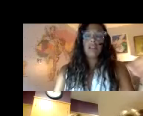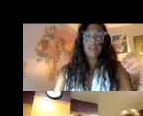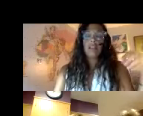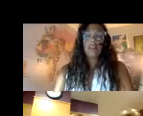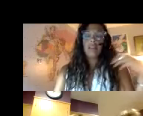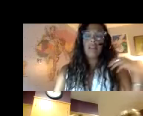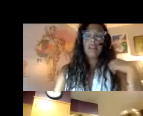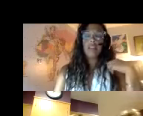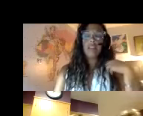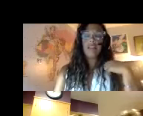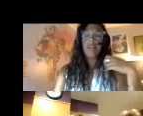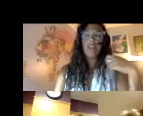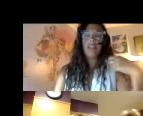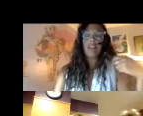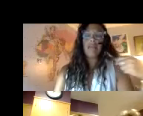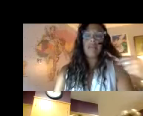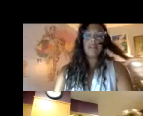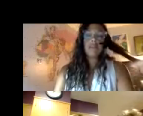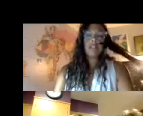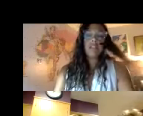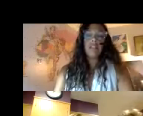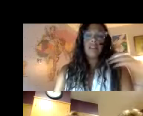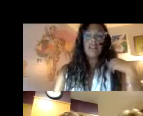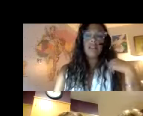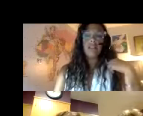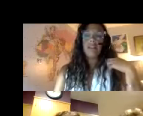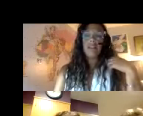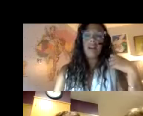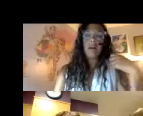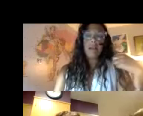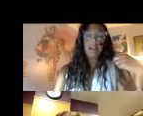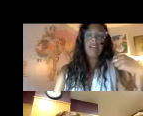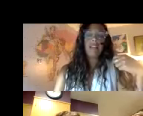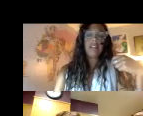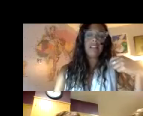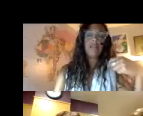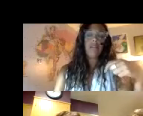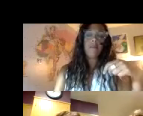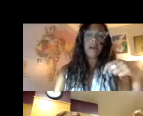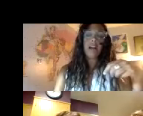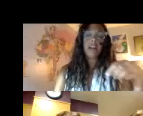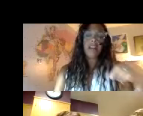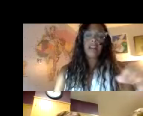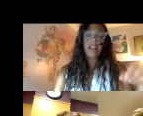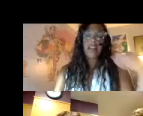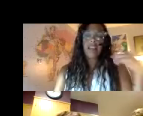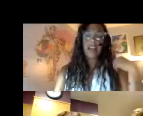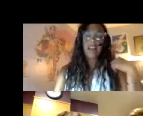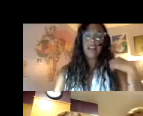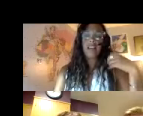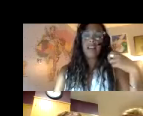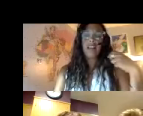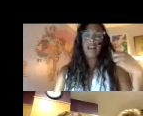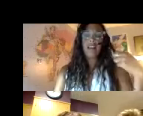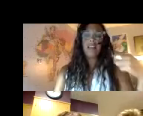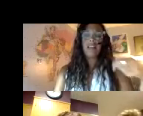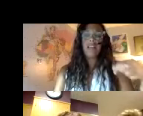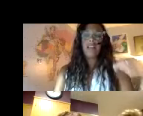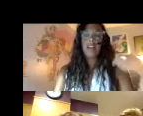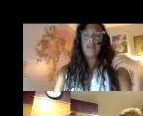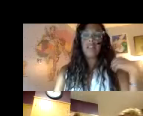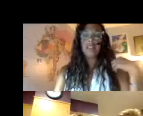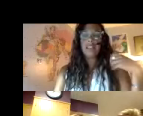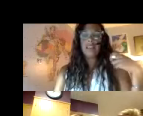There is a desire, in certain portions of the city to see more green space and trees and